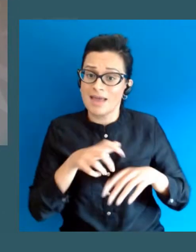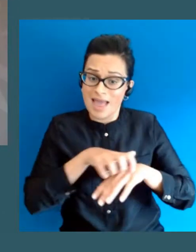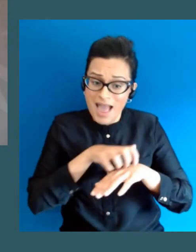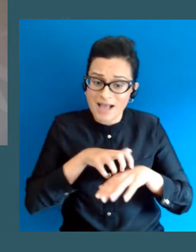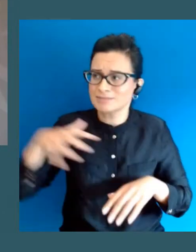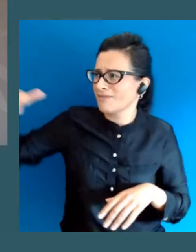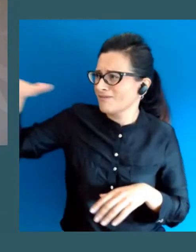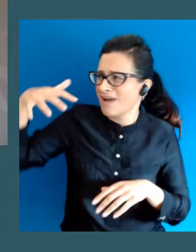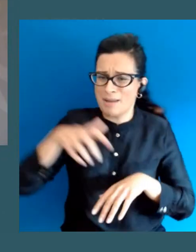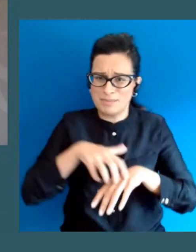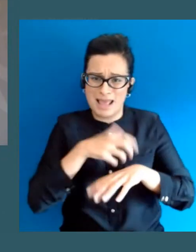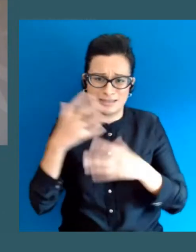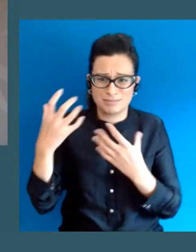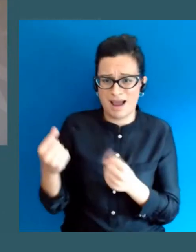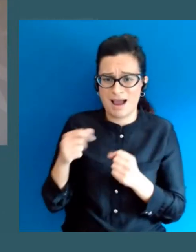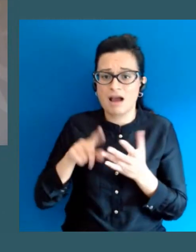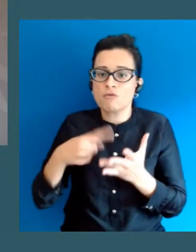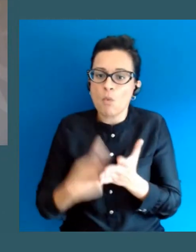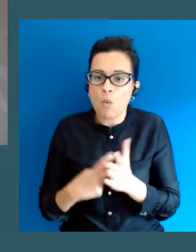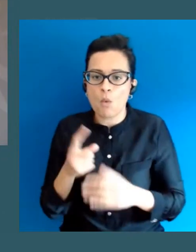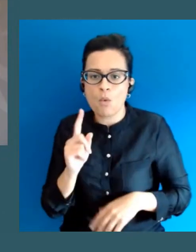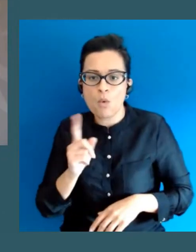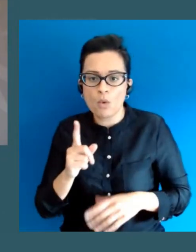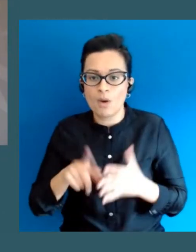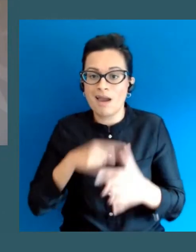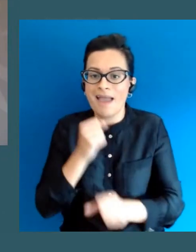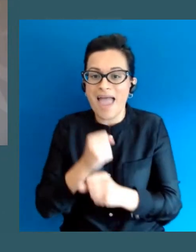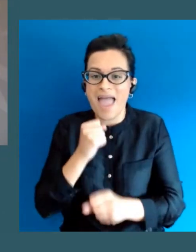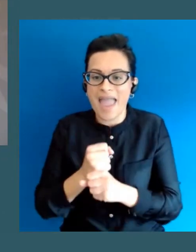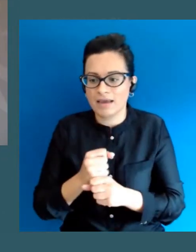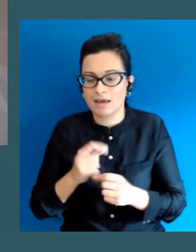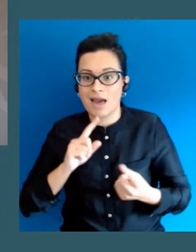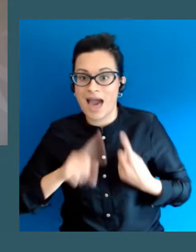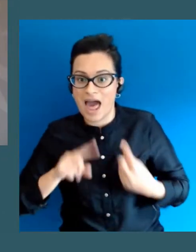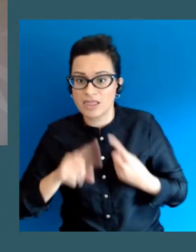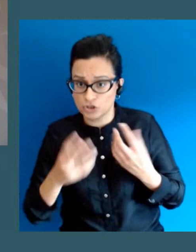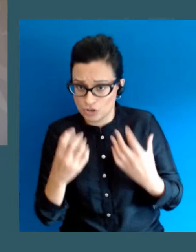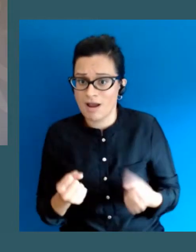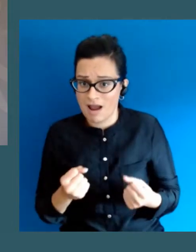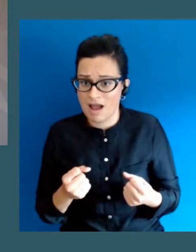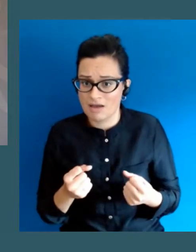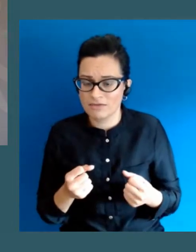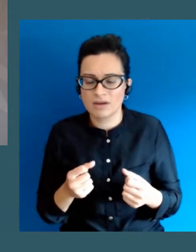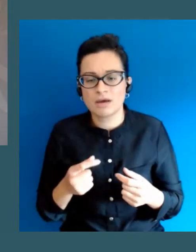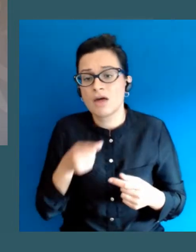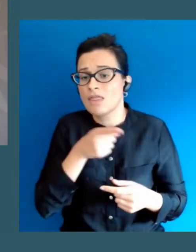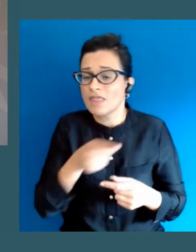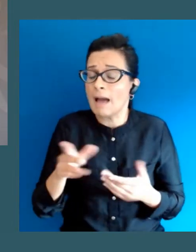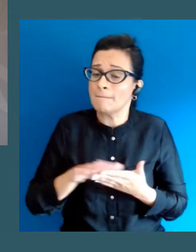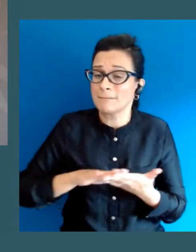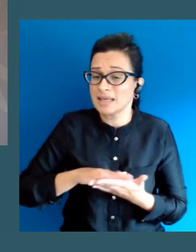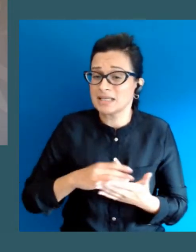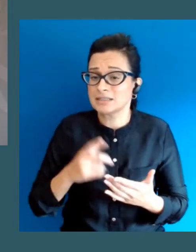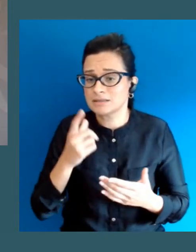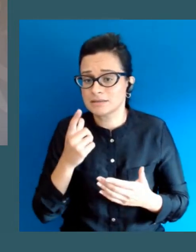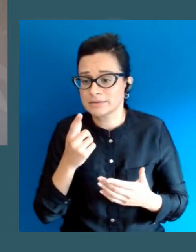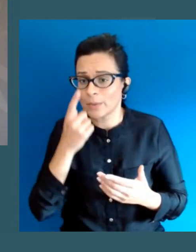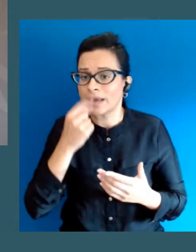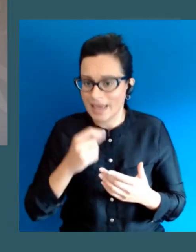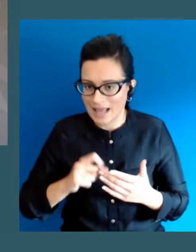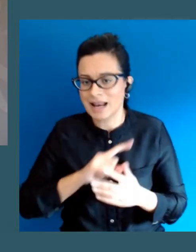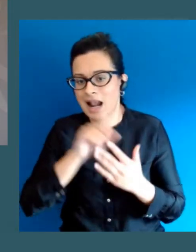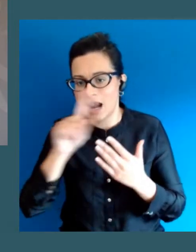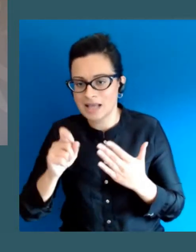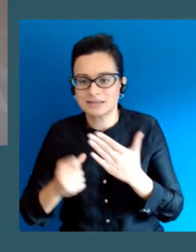eczema, or egg allergy, which predisposes infants to development of peanut